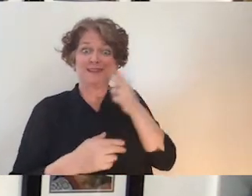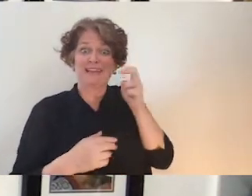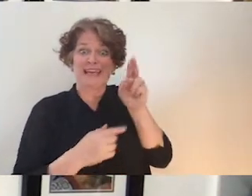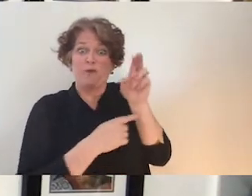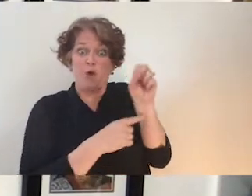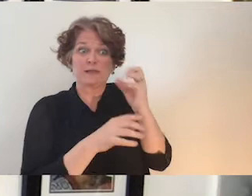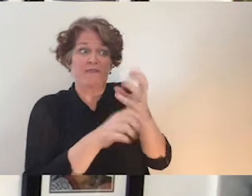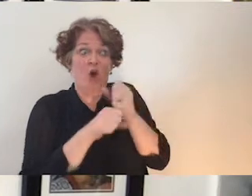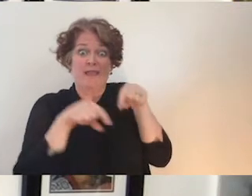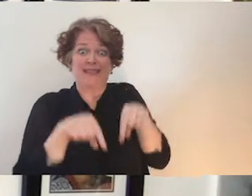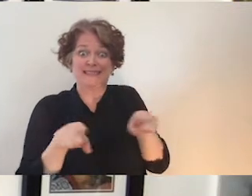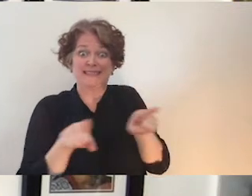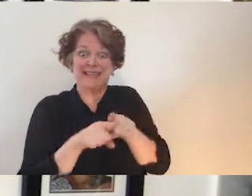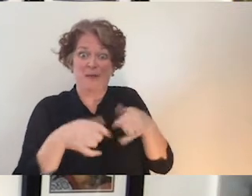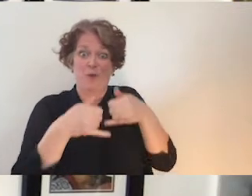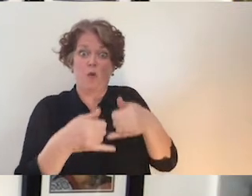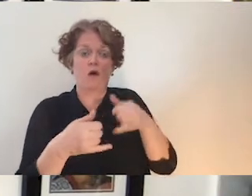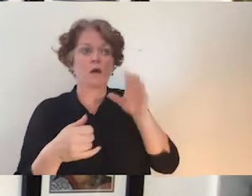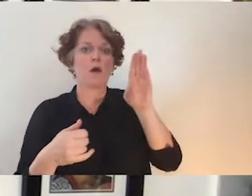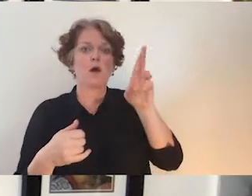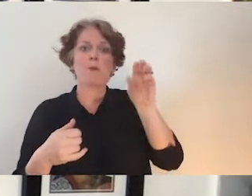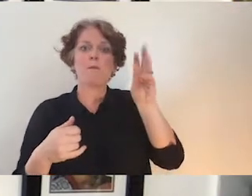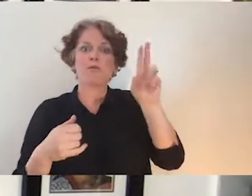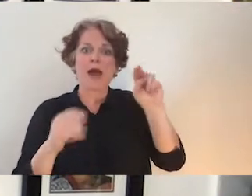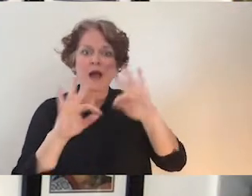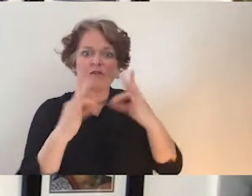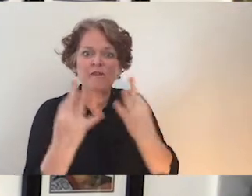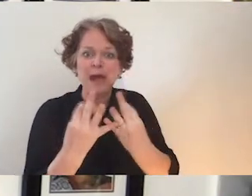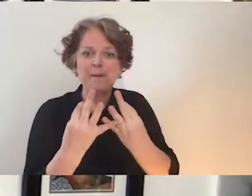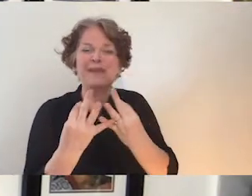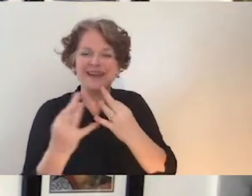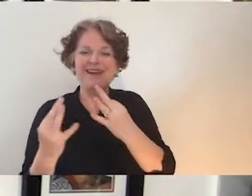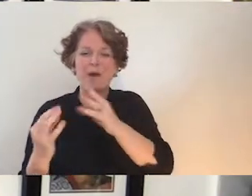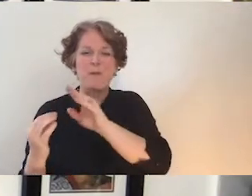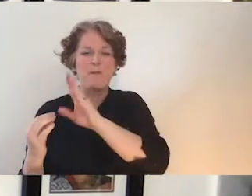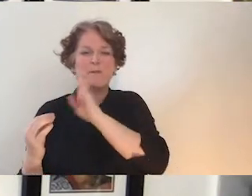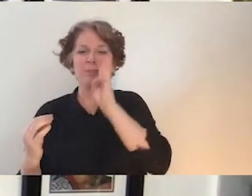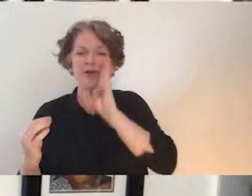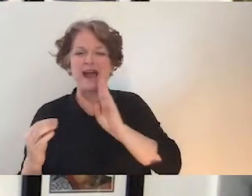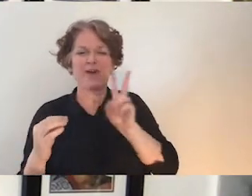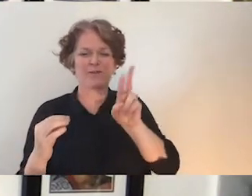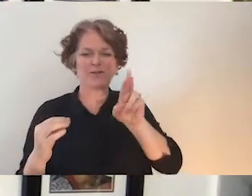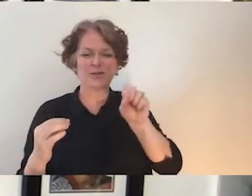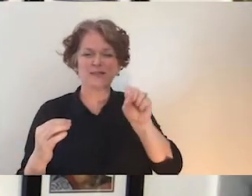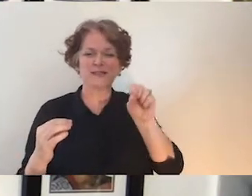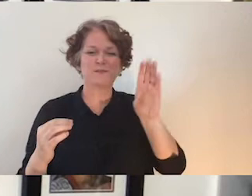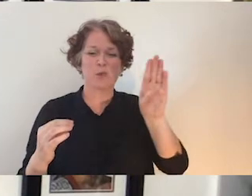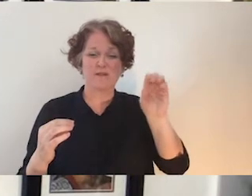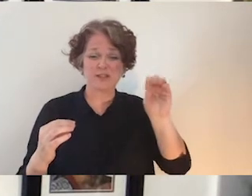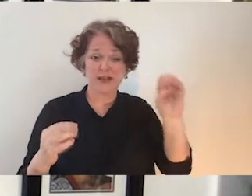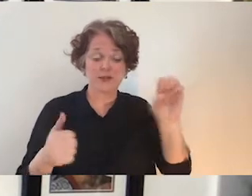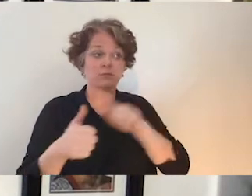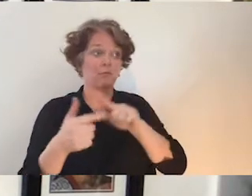personal heroes in receiving this honor, people such as the Brown family of the Brown v. Board of Education lawsuit, Congressman